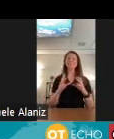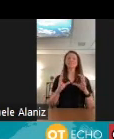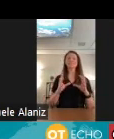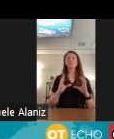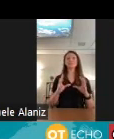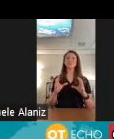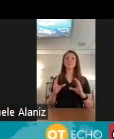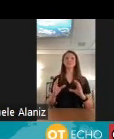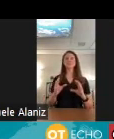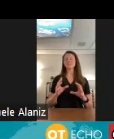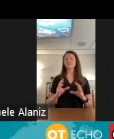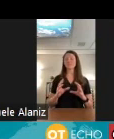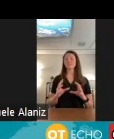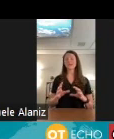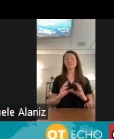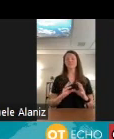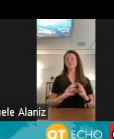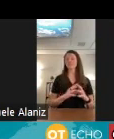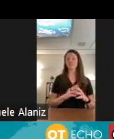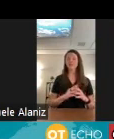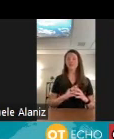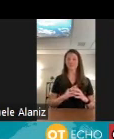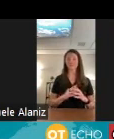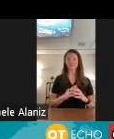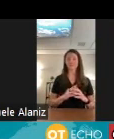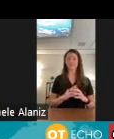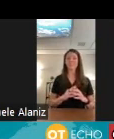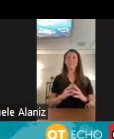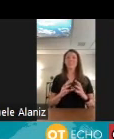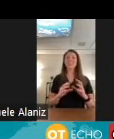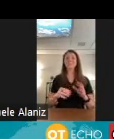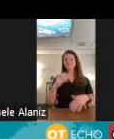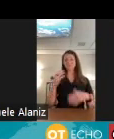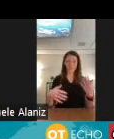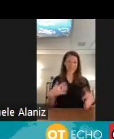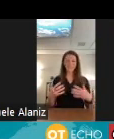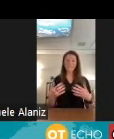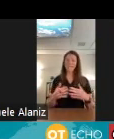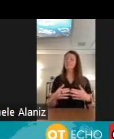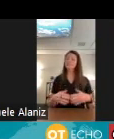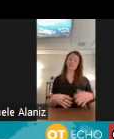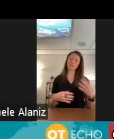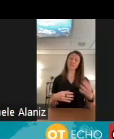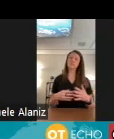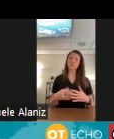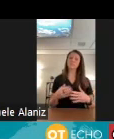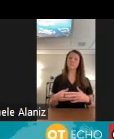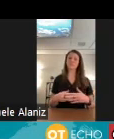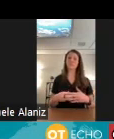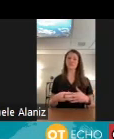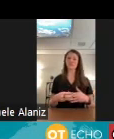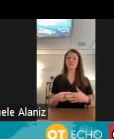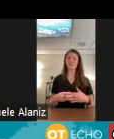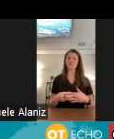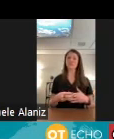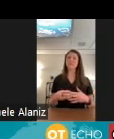faces, and it shows you which ones you're supposed to smash and which ones you're not supposed to smash. And you play that game. So it's training your working memory